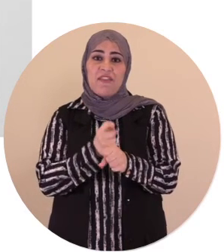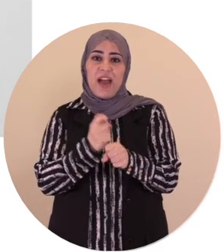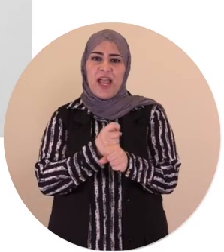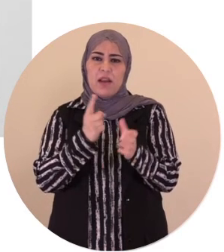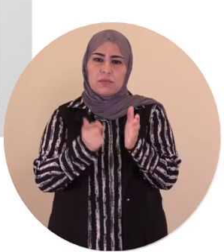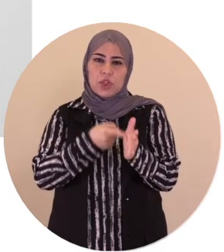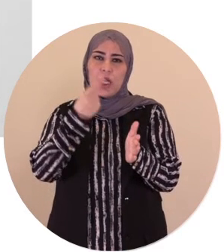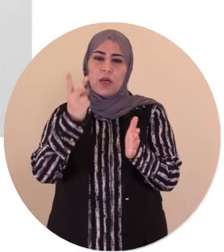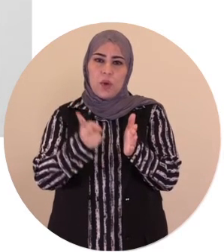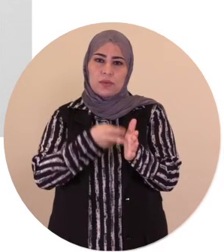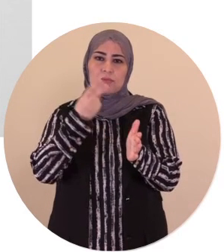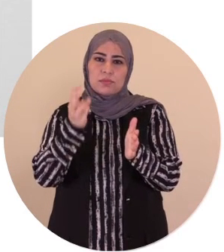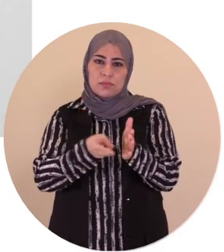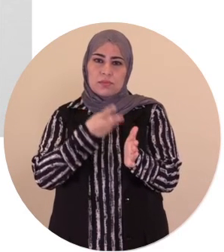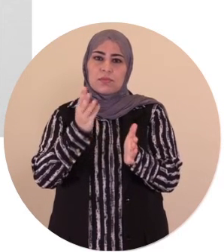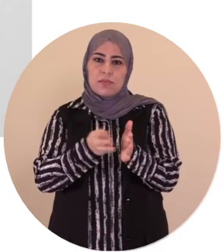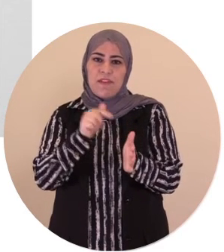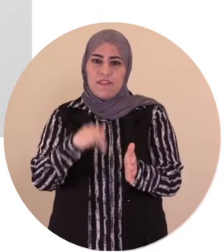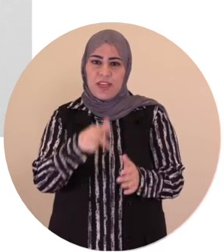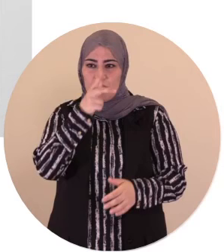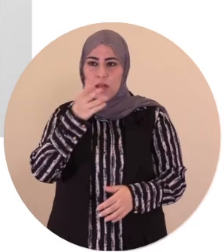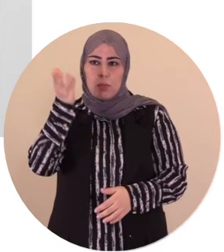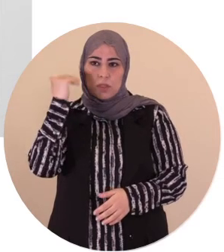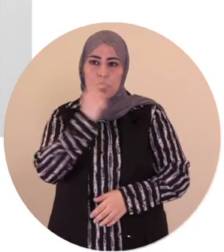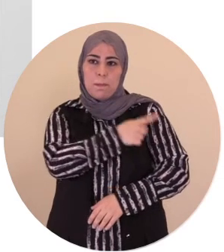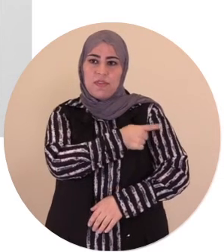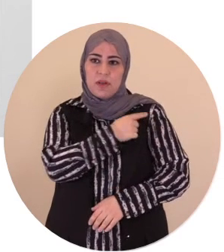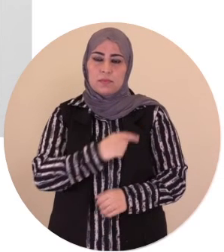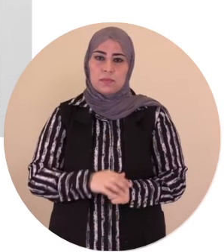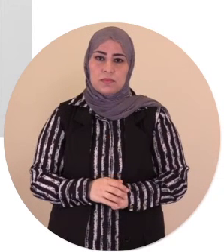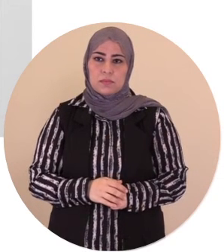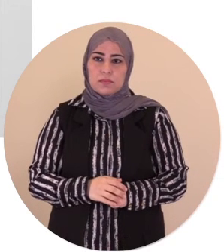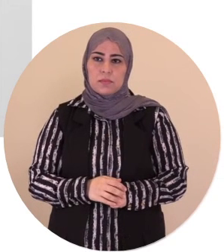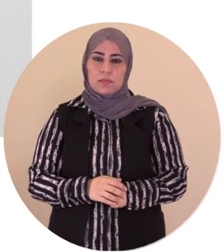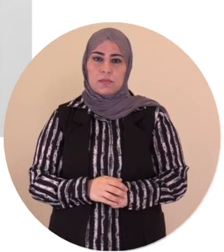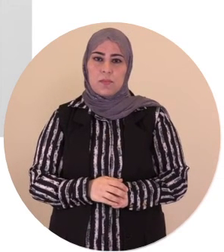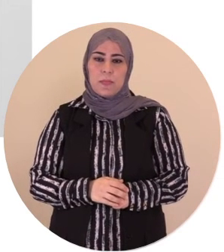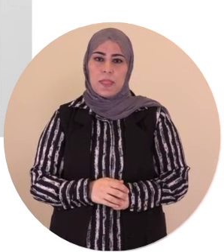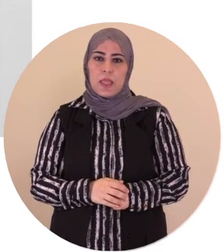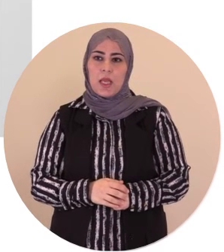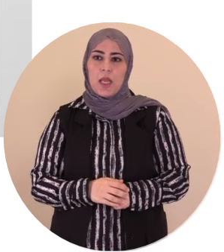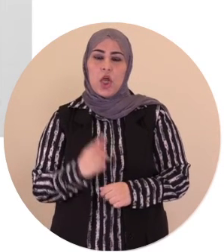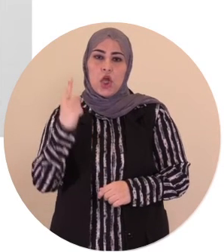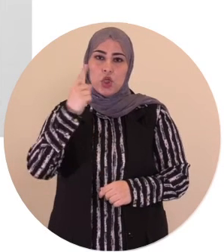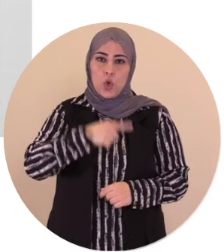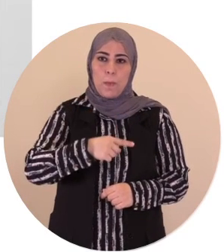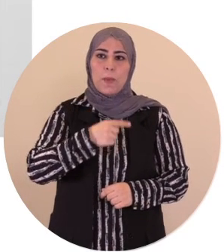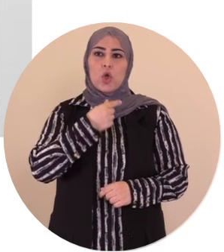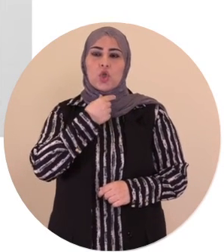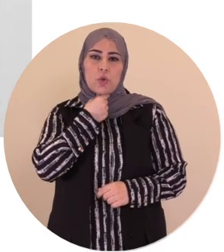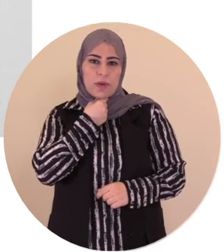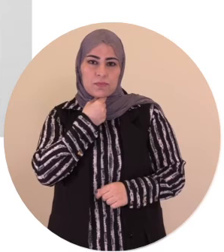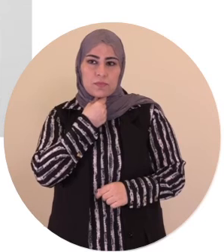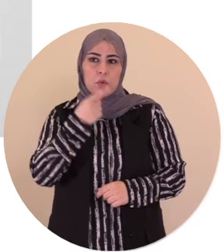by adding had been plus verb in ing. For example, Friday till Monday, Hassa had been having